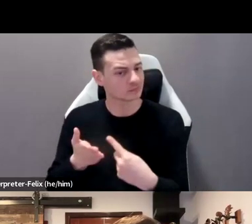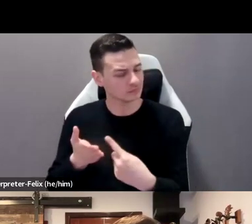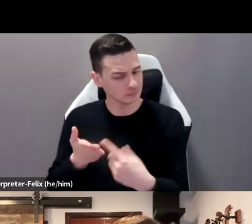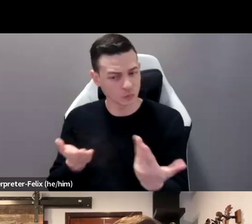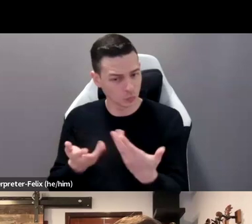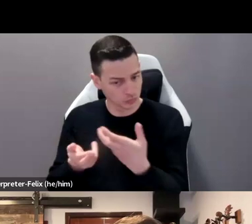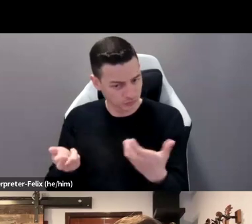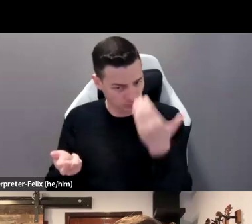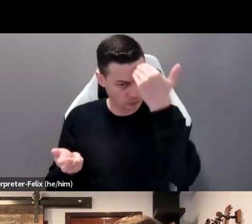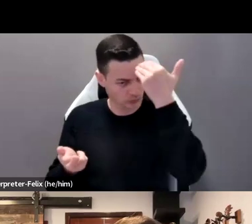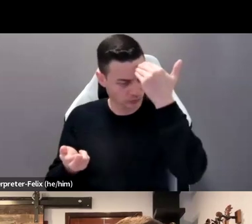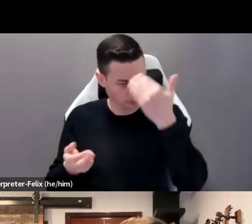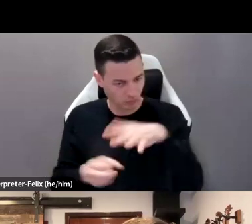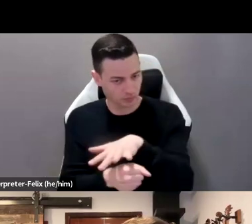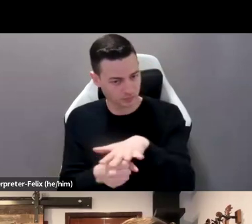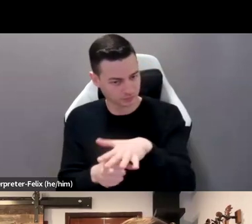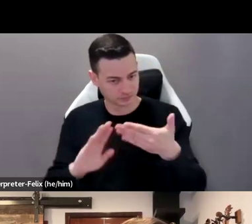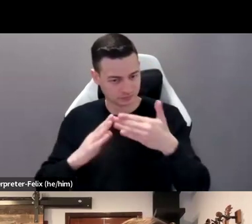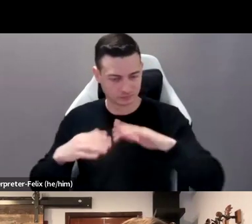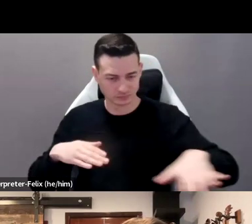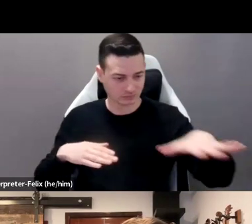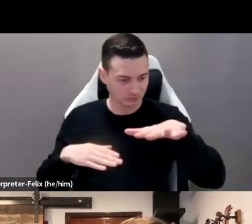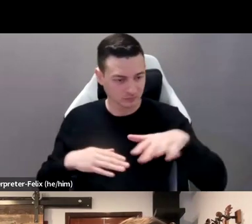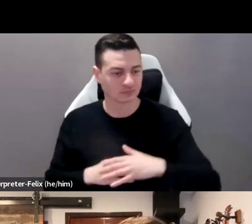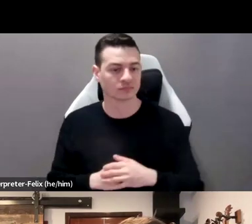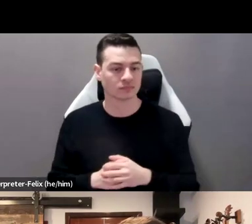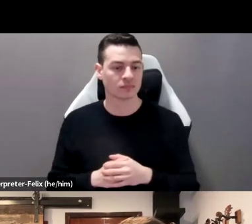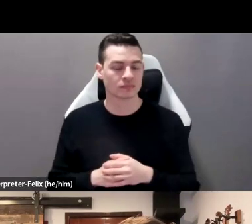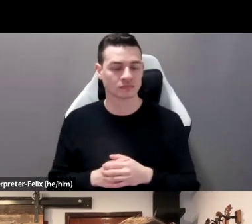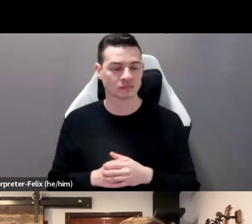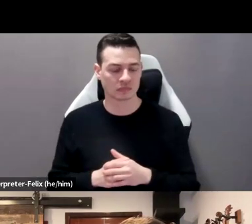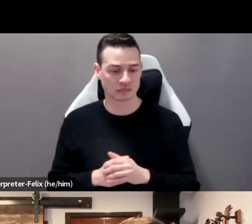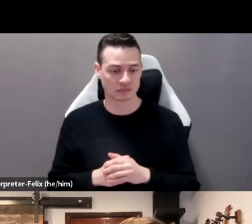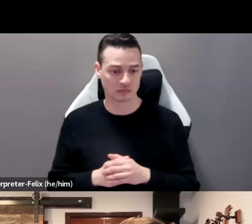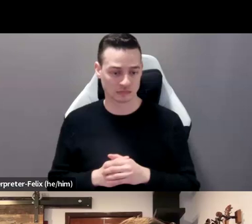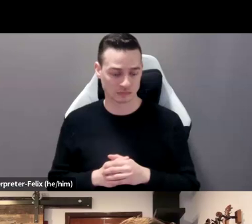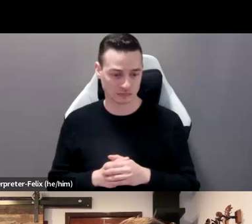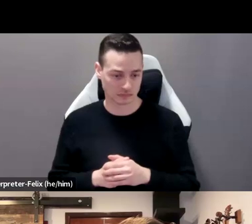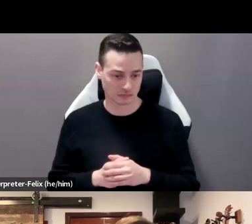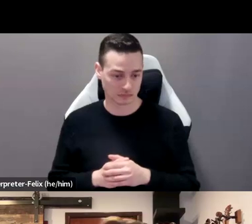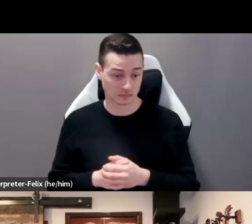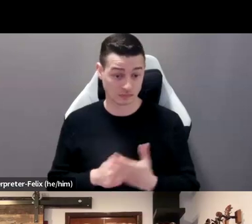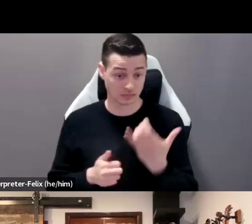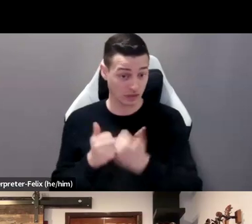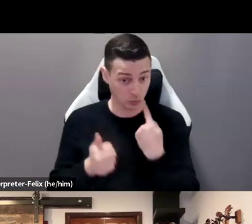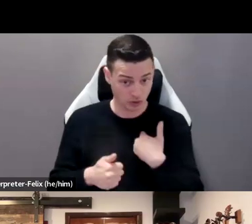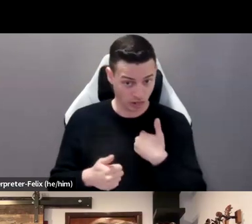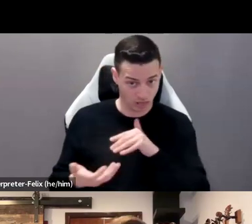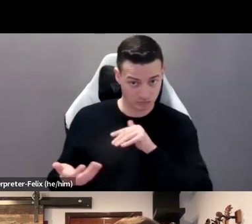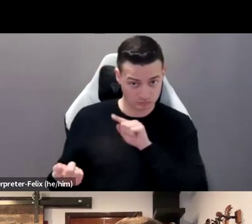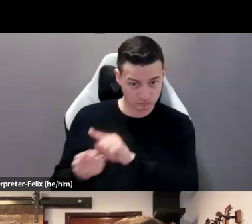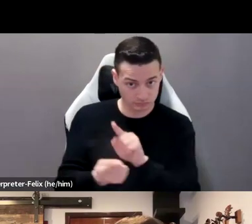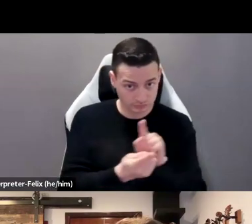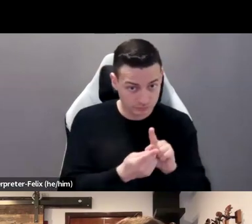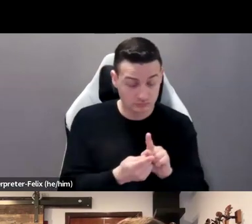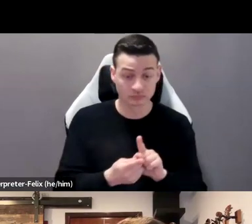that they are aware that are available. And all of everybody that I've interacted with has really been a shining